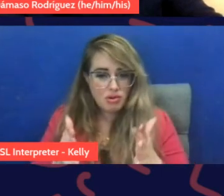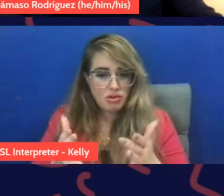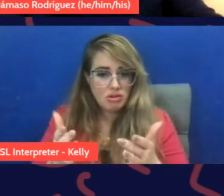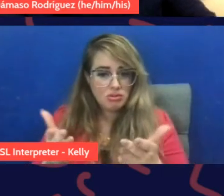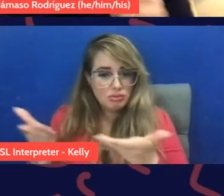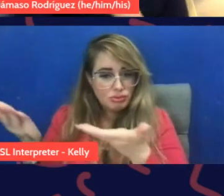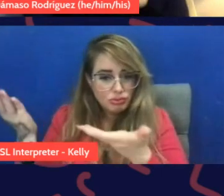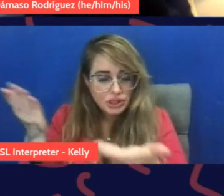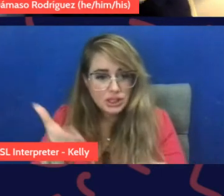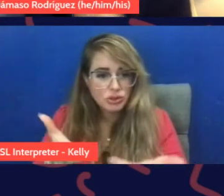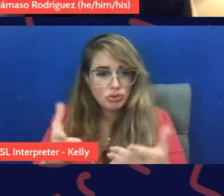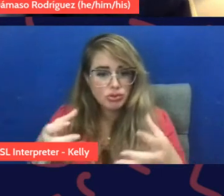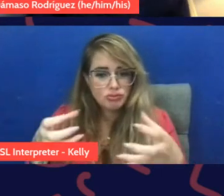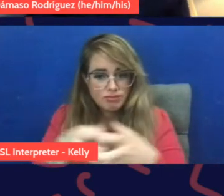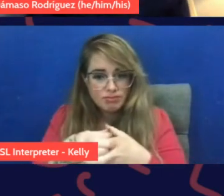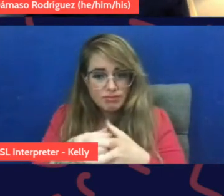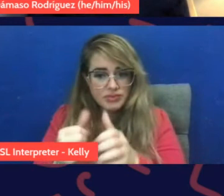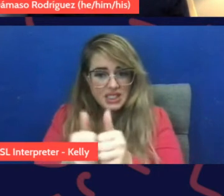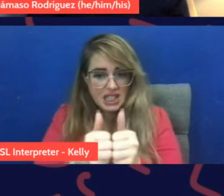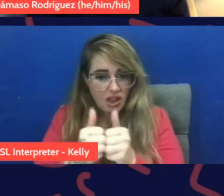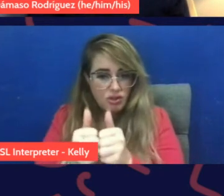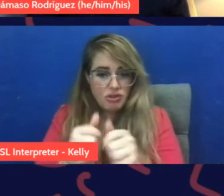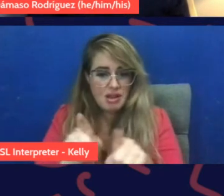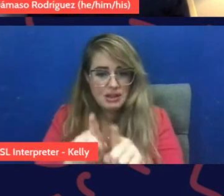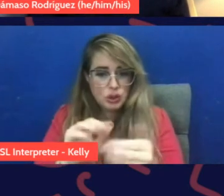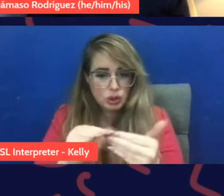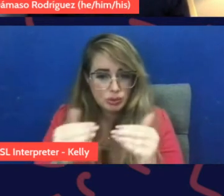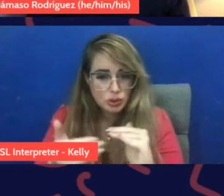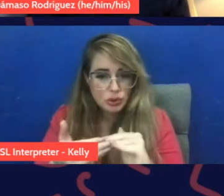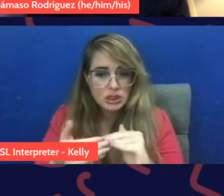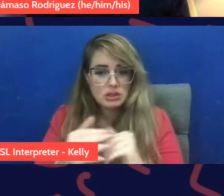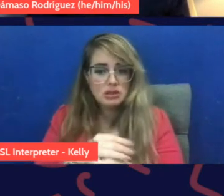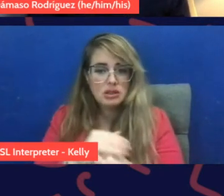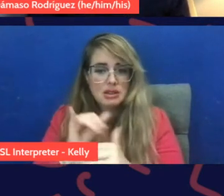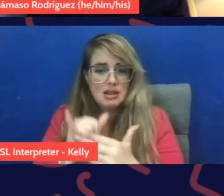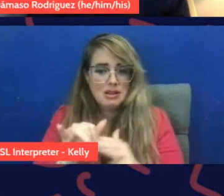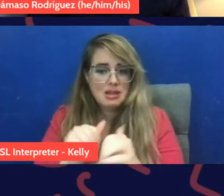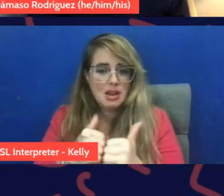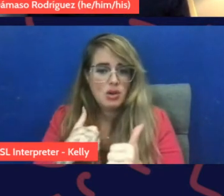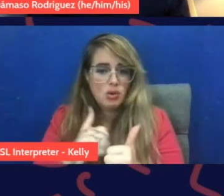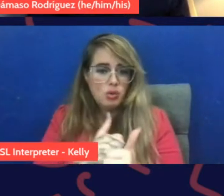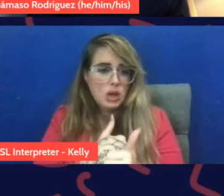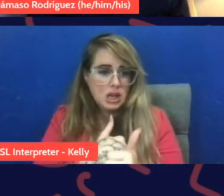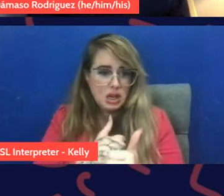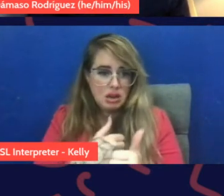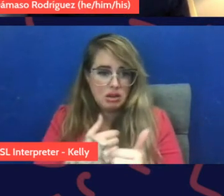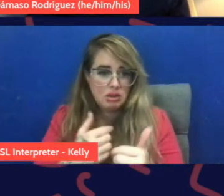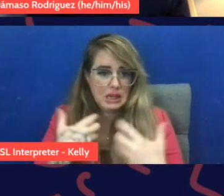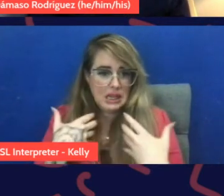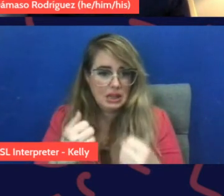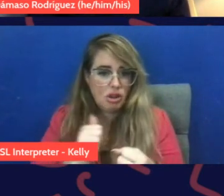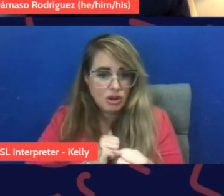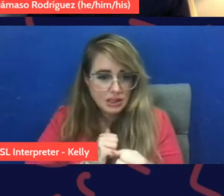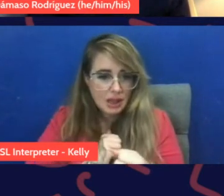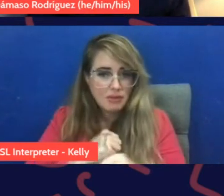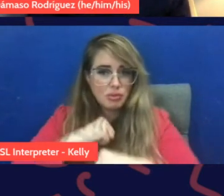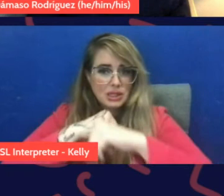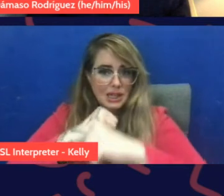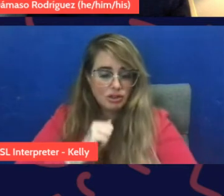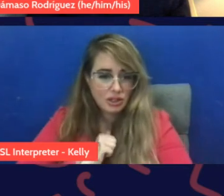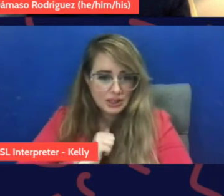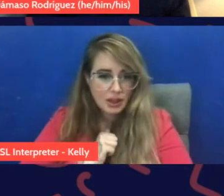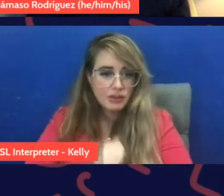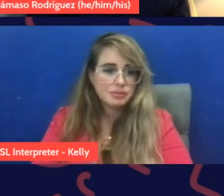a community. And that is how we are going to heal ourselves and protect ourselves.